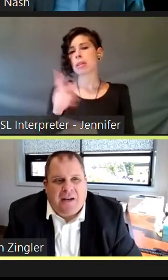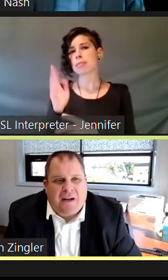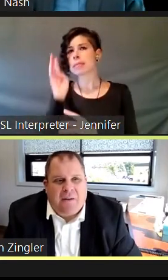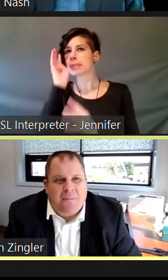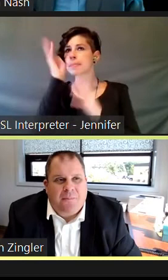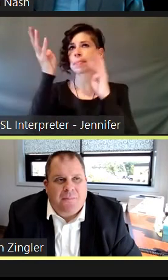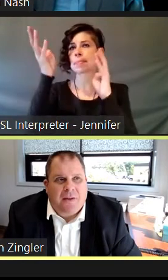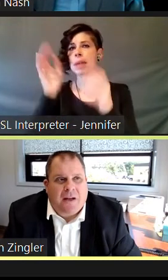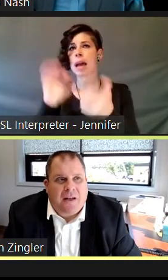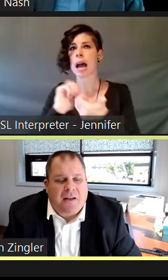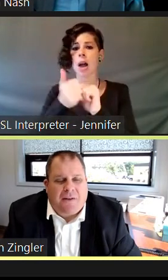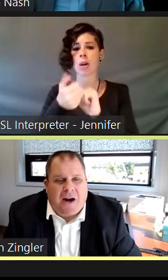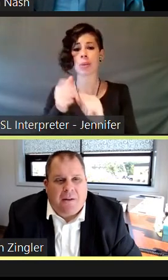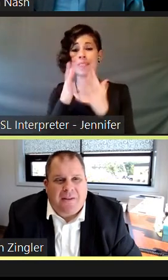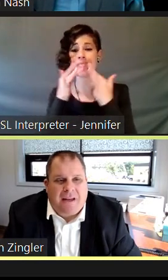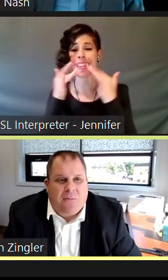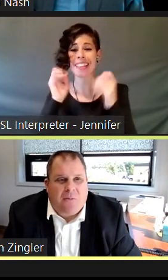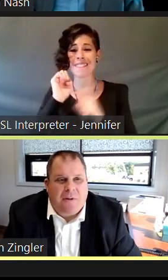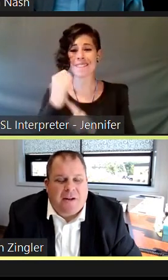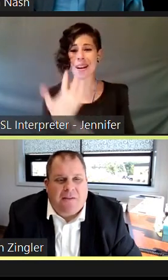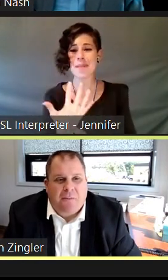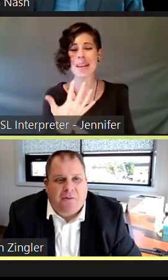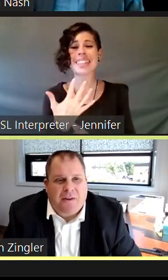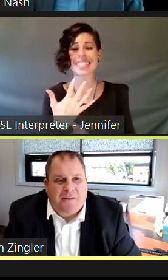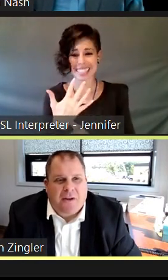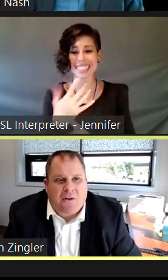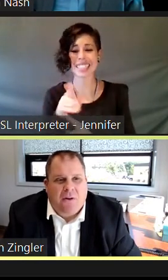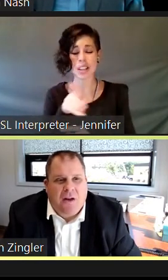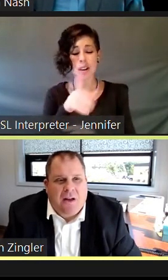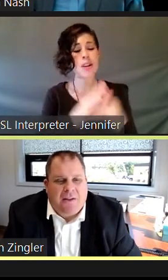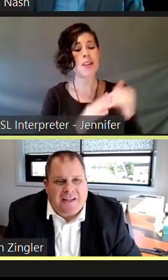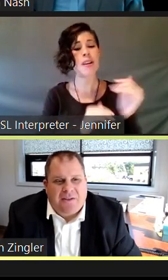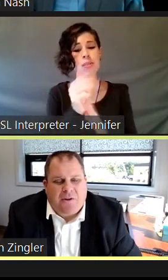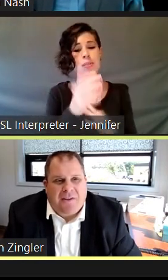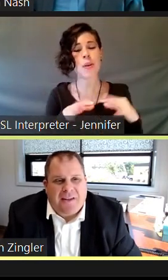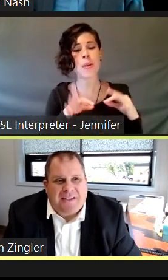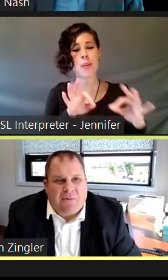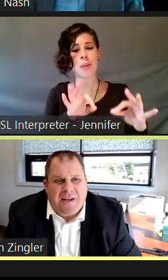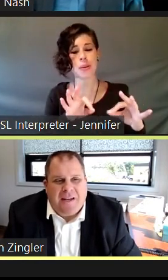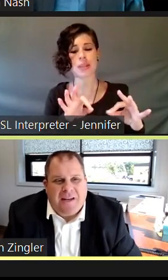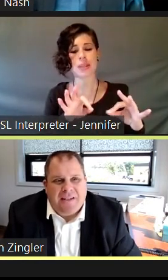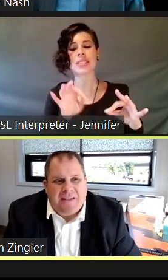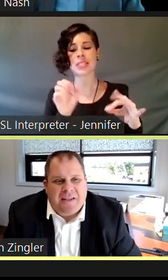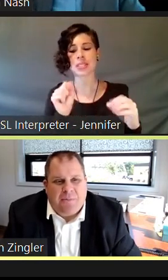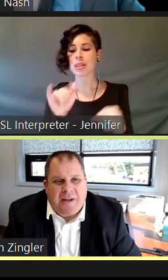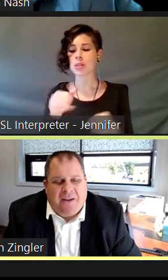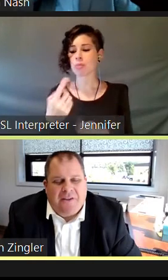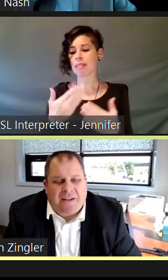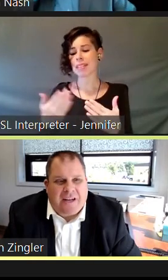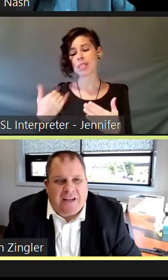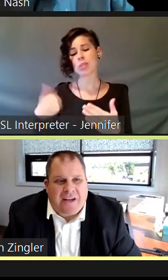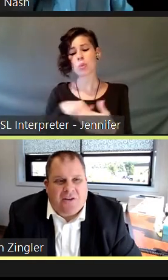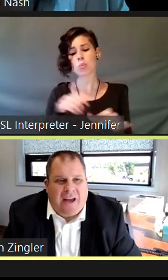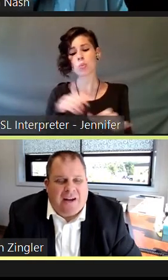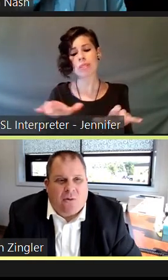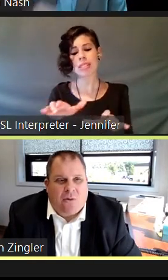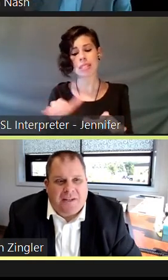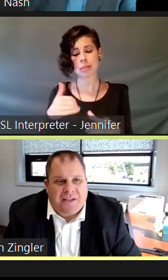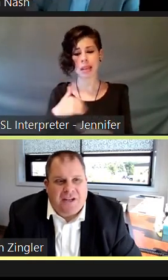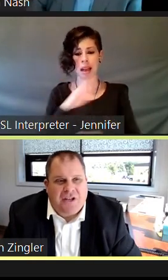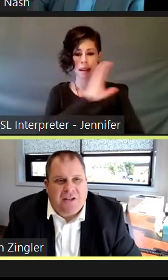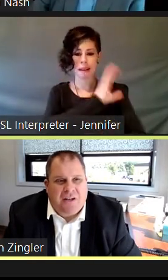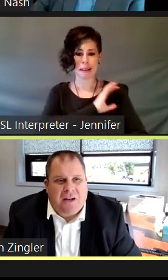friendly environment that they would be comfortable in. So that's one of the things that we did is we held the clinic here at